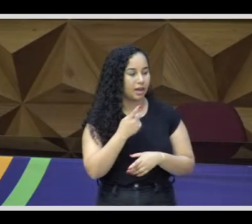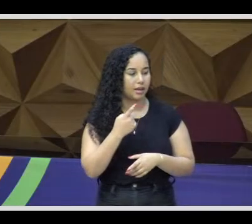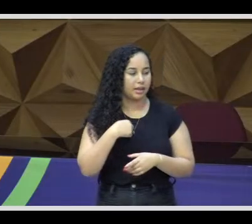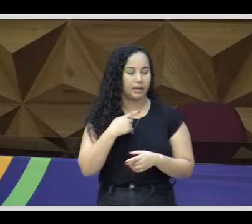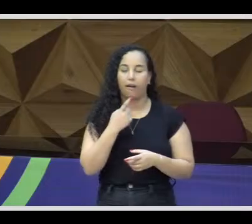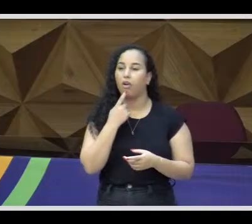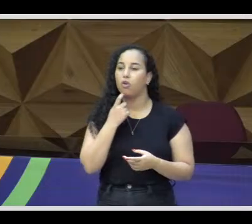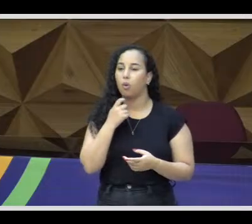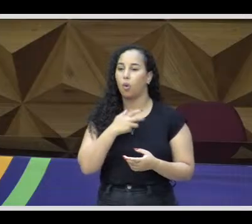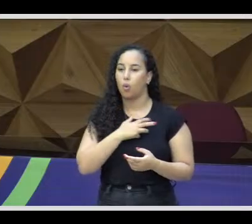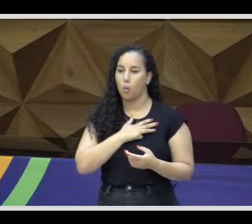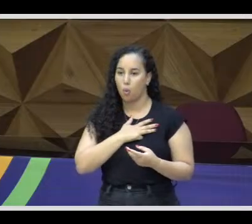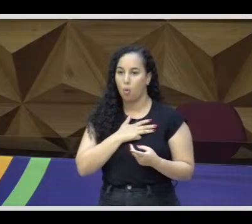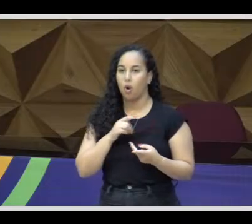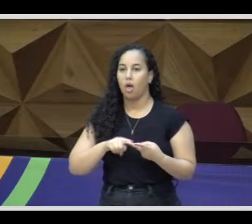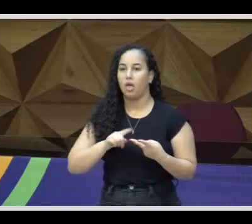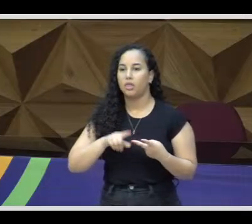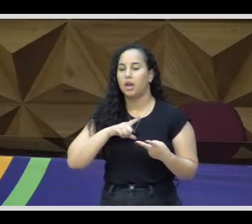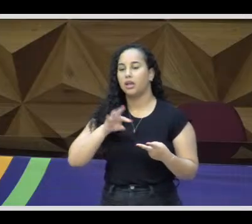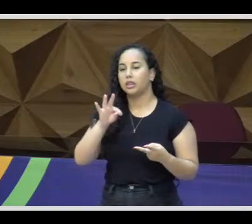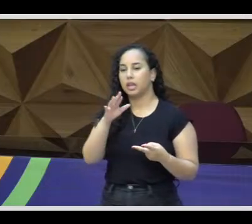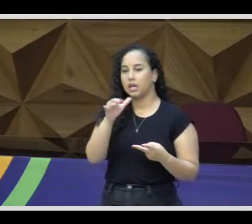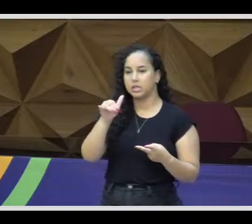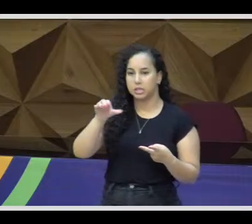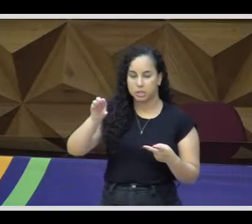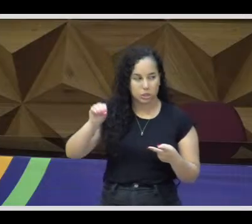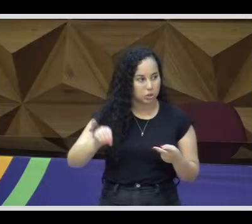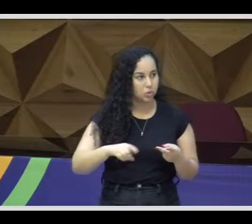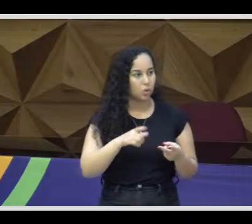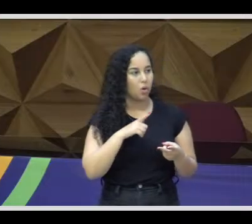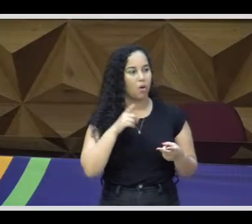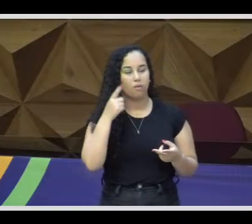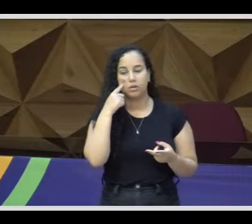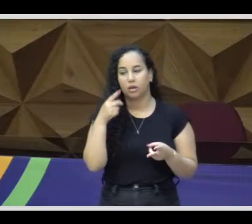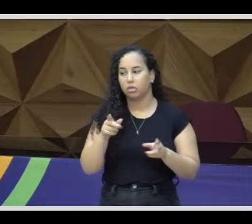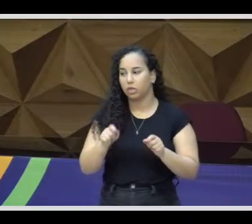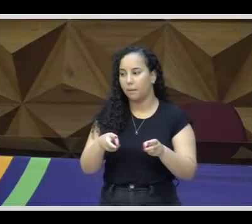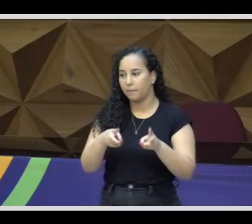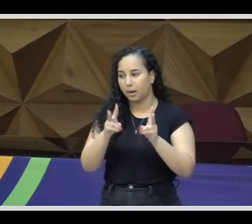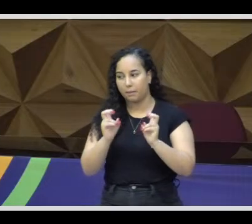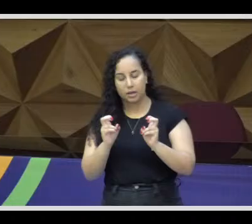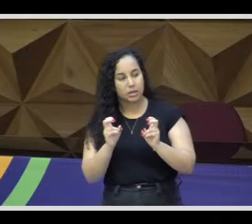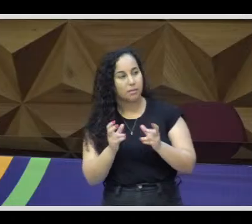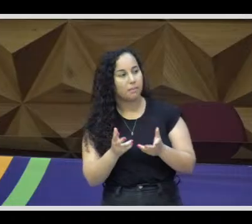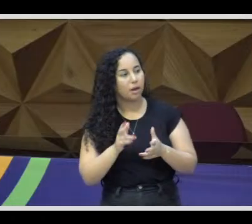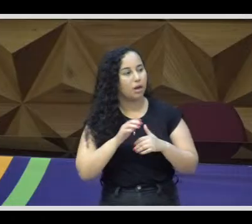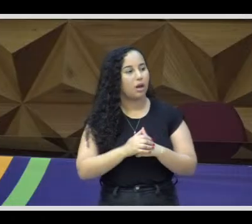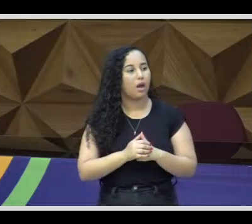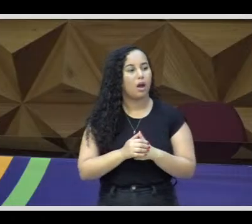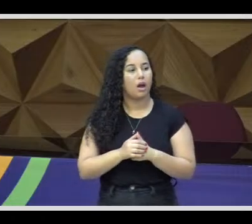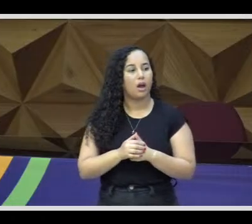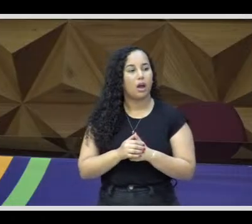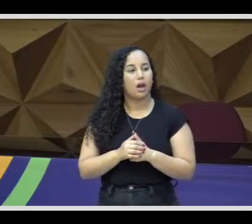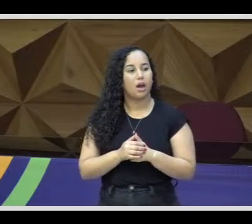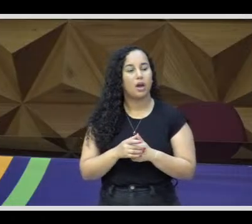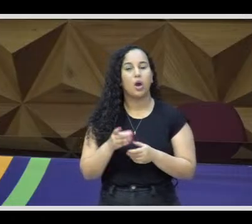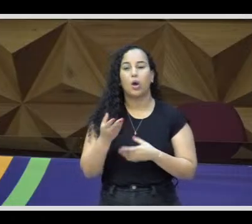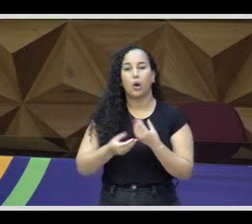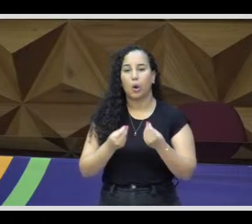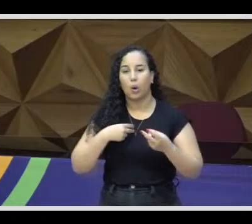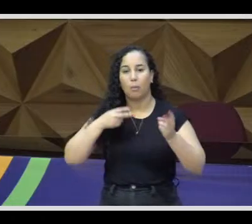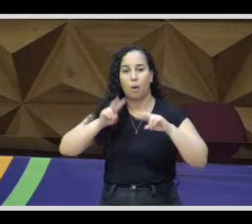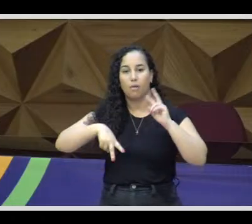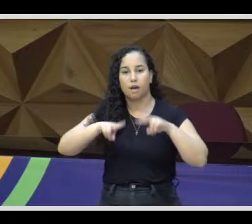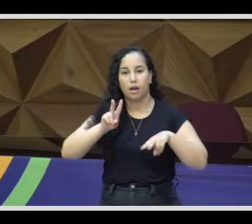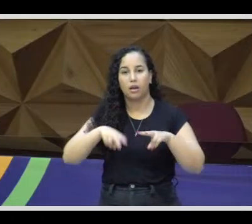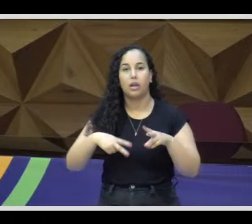the blue line is Tarcísio. You can see that even not so well evaluated, as